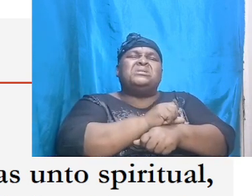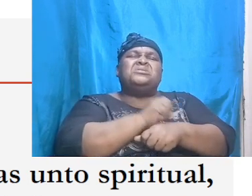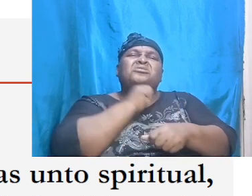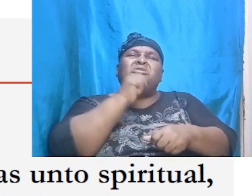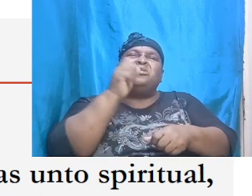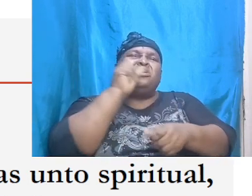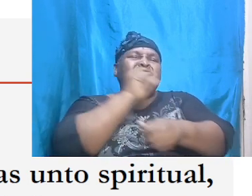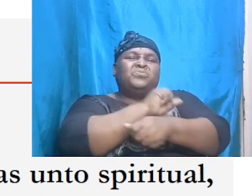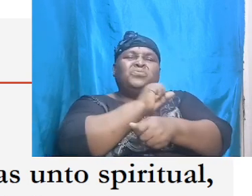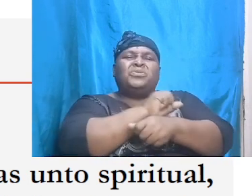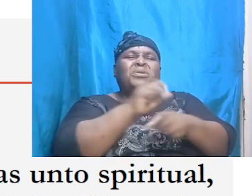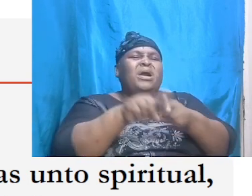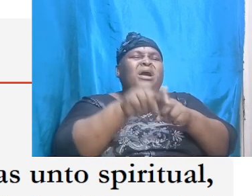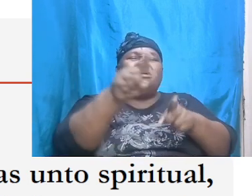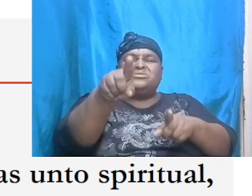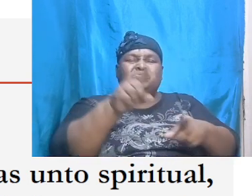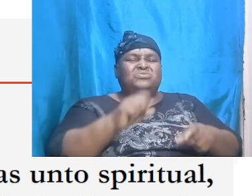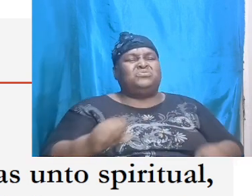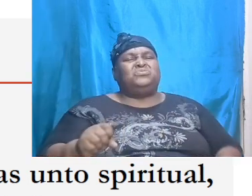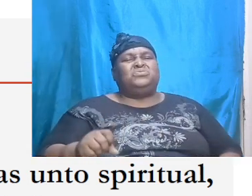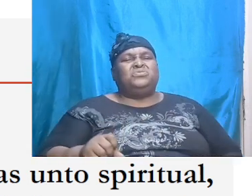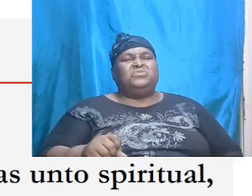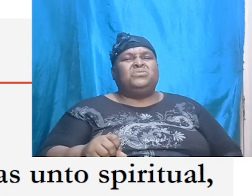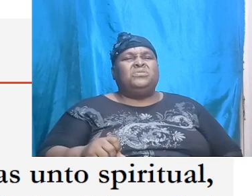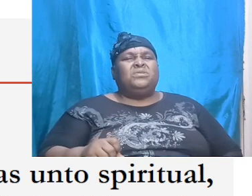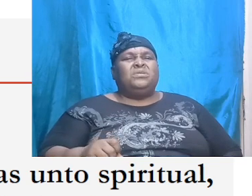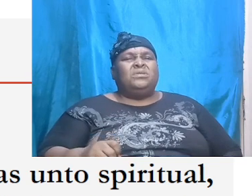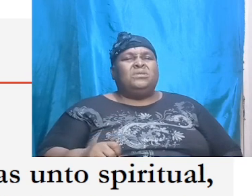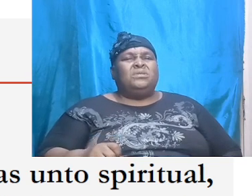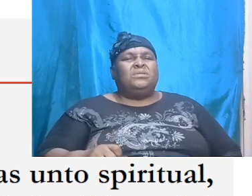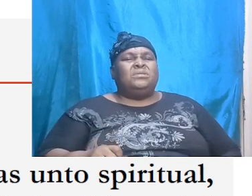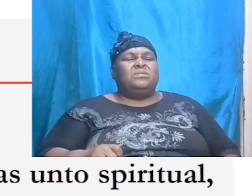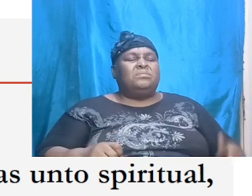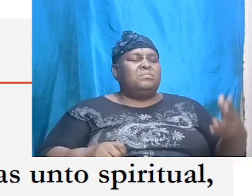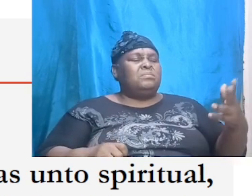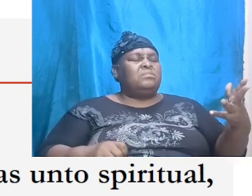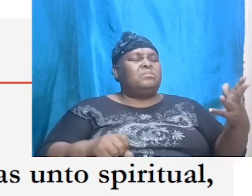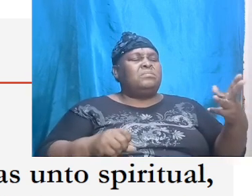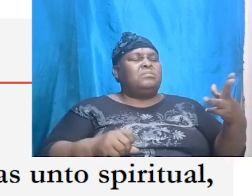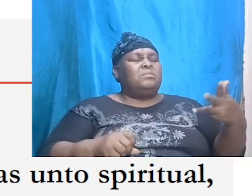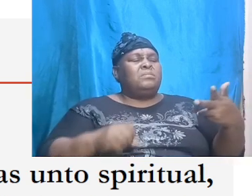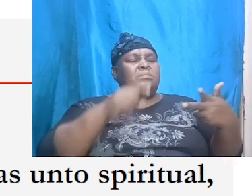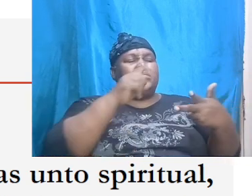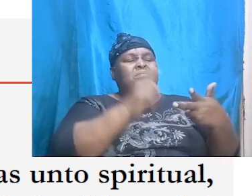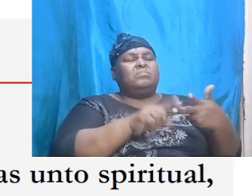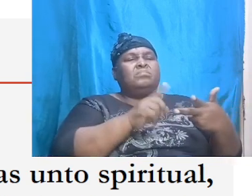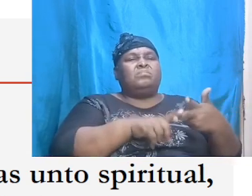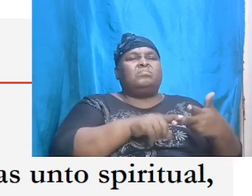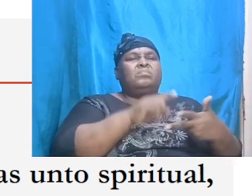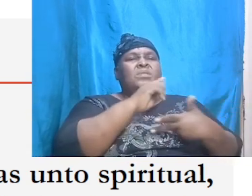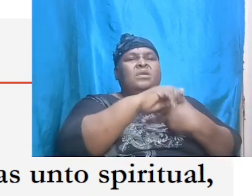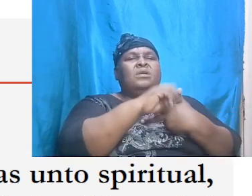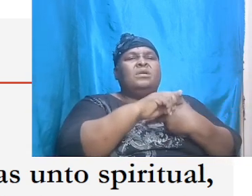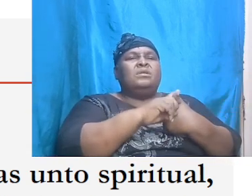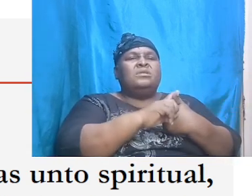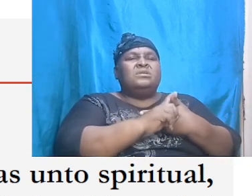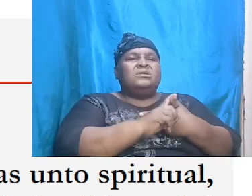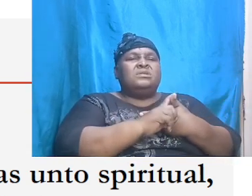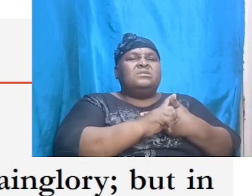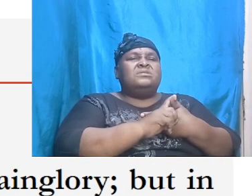the whole thing to not operate as it should. Enemy number three, praise God, is the enemy of